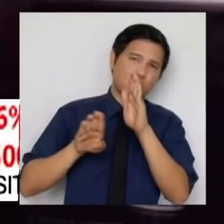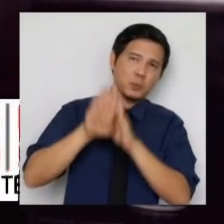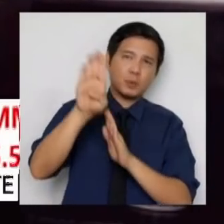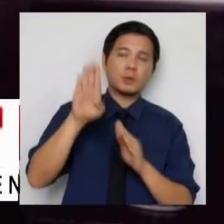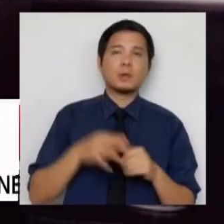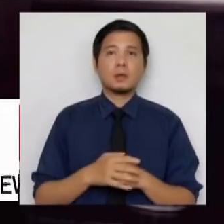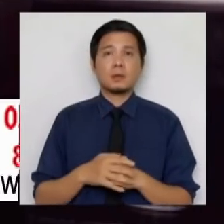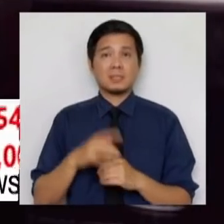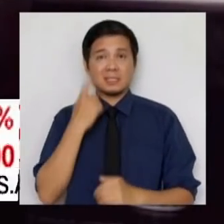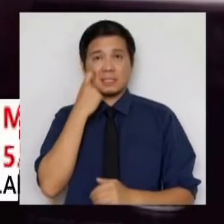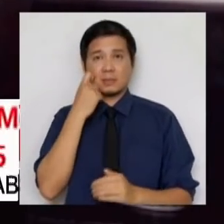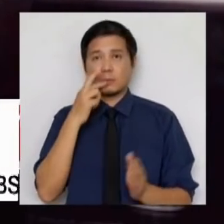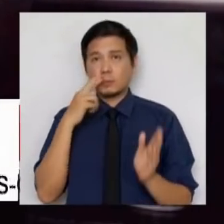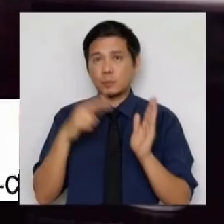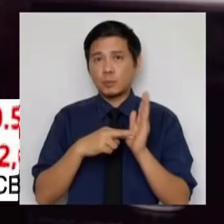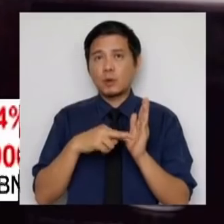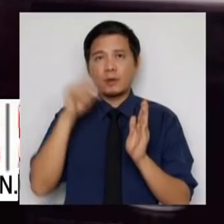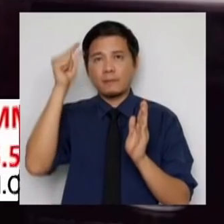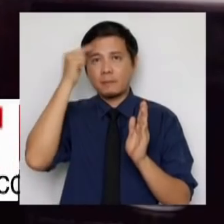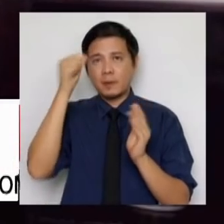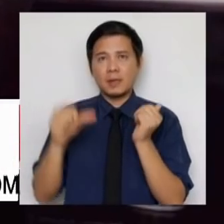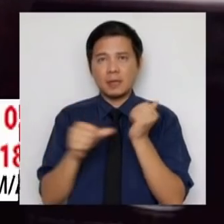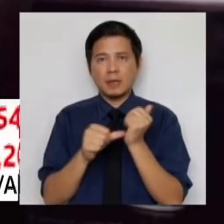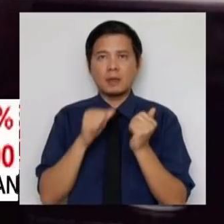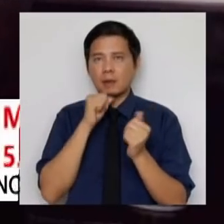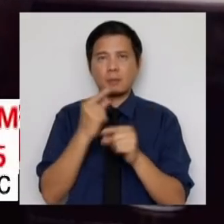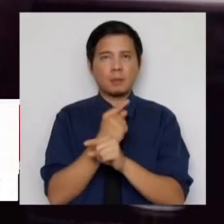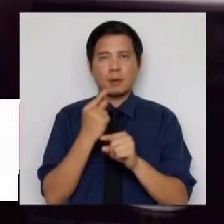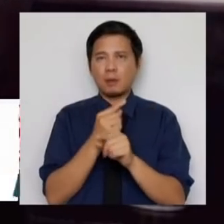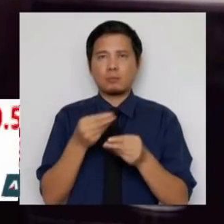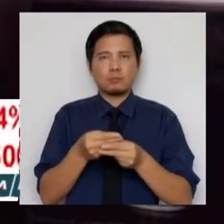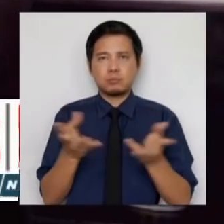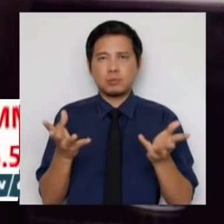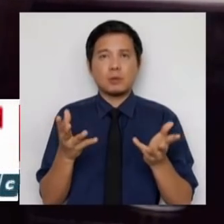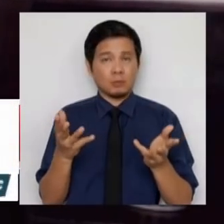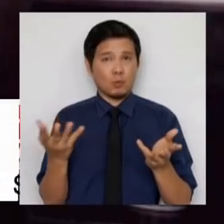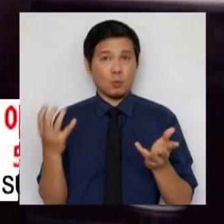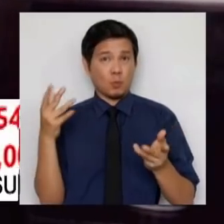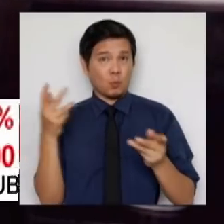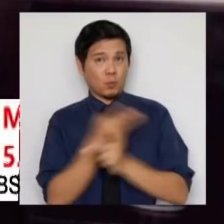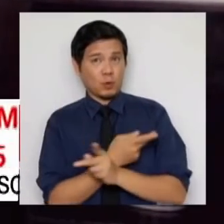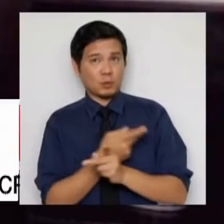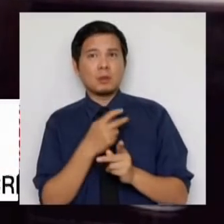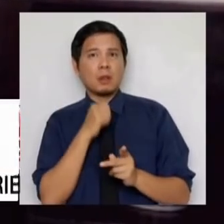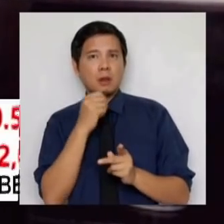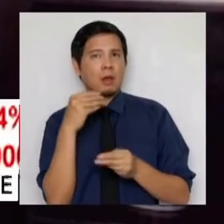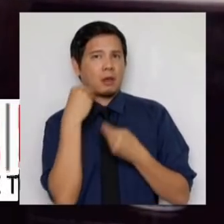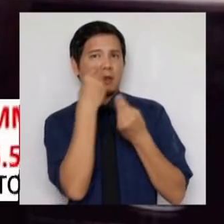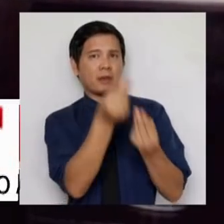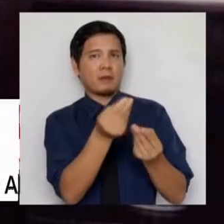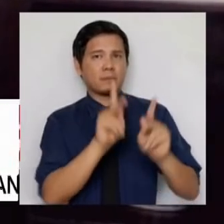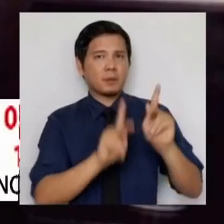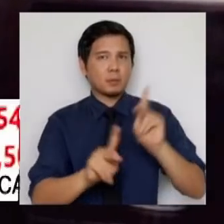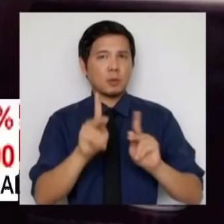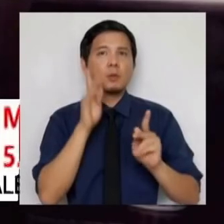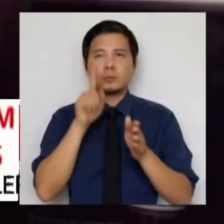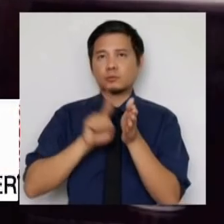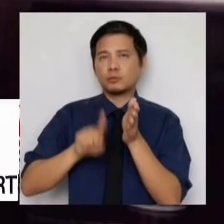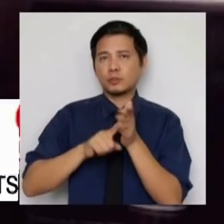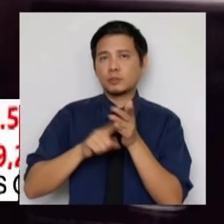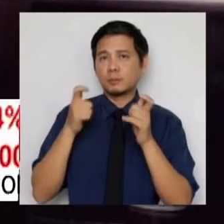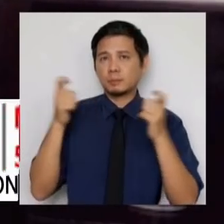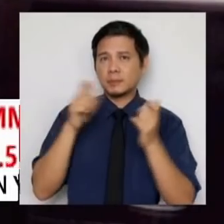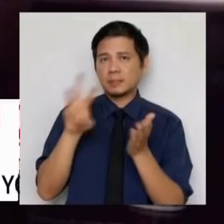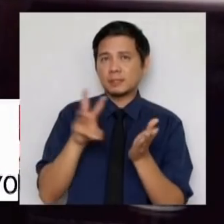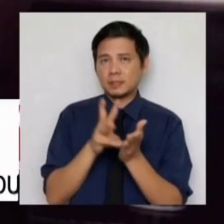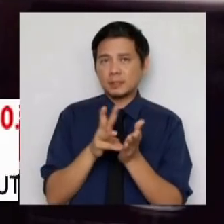aid not being properly distributed, or worse, not even reaching residents. We're going to check in on the country's largest city. Joining us now,